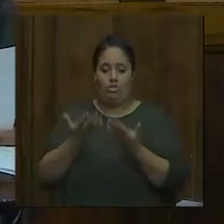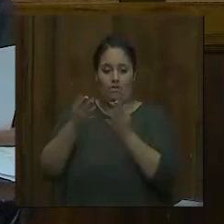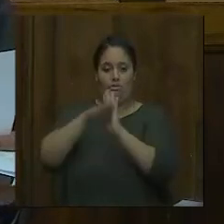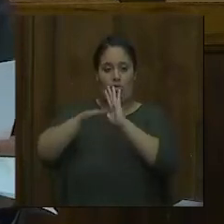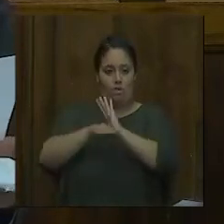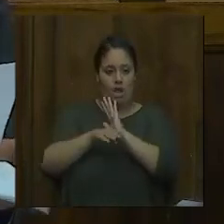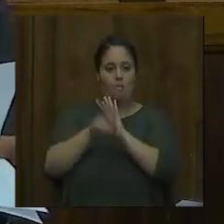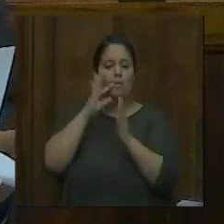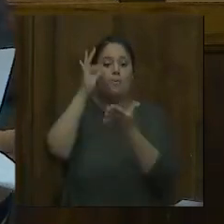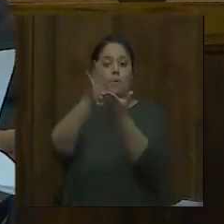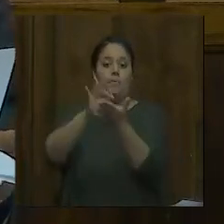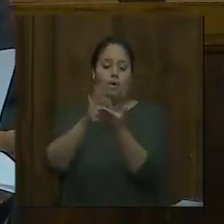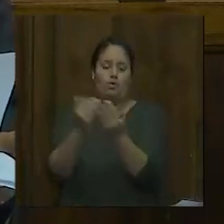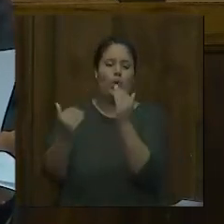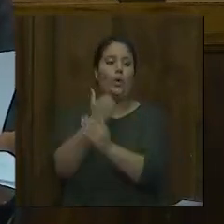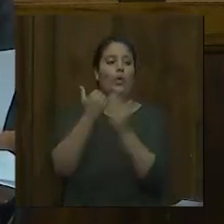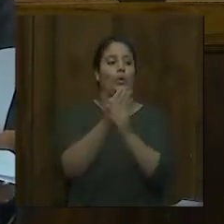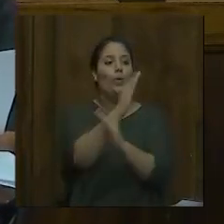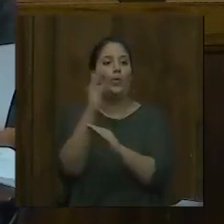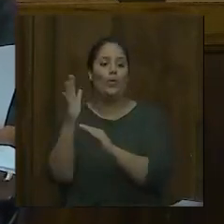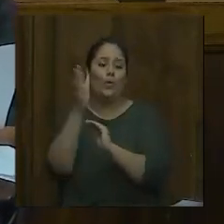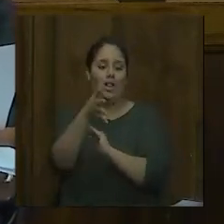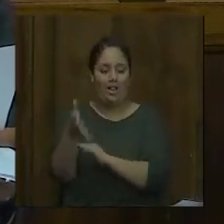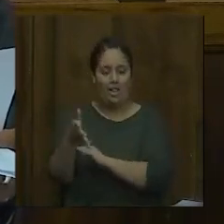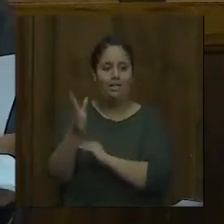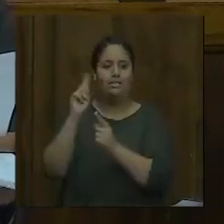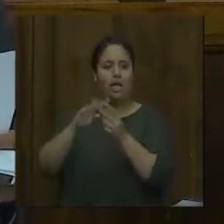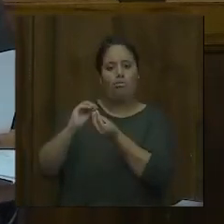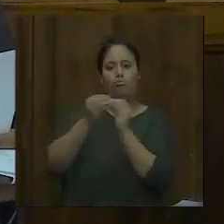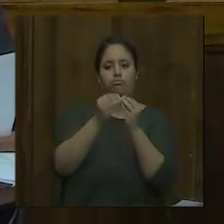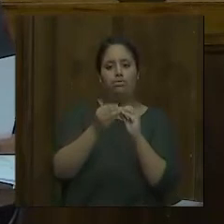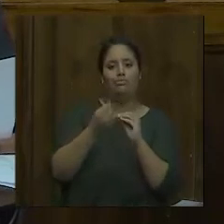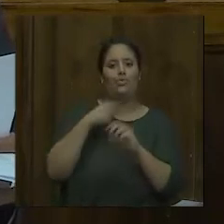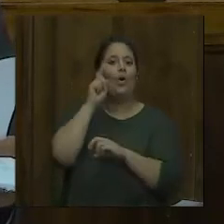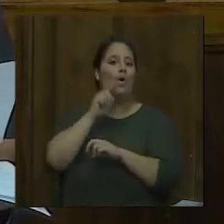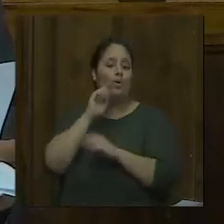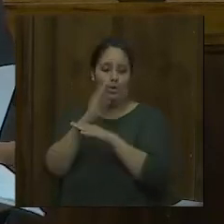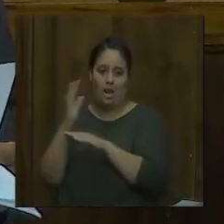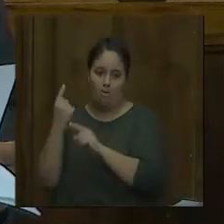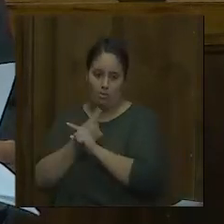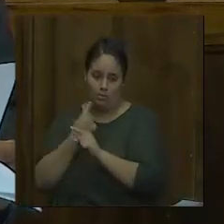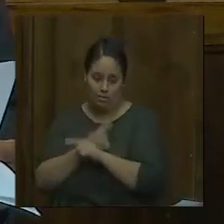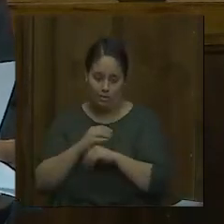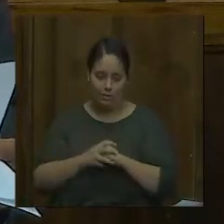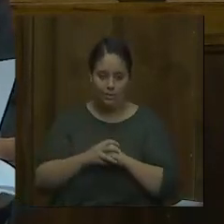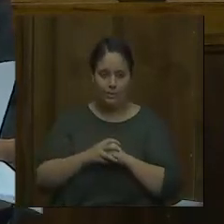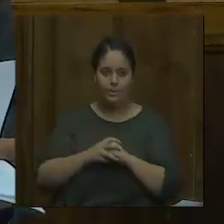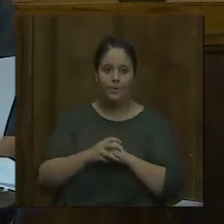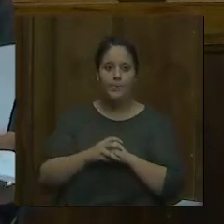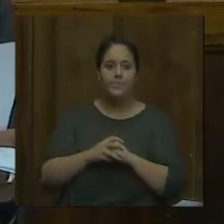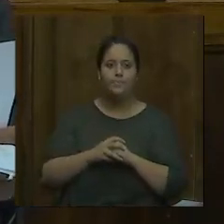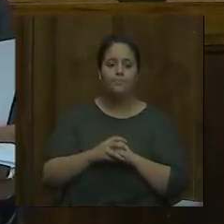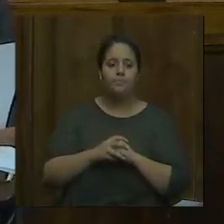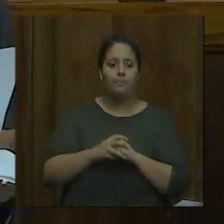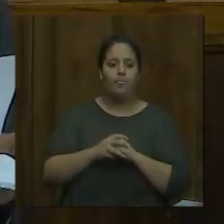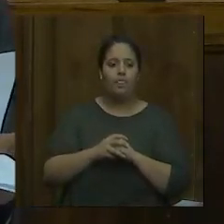programs proposes new libraries and renovations to existing libraries. How